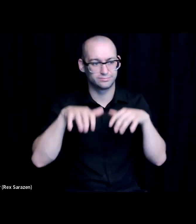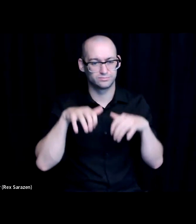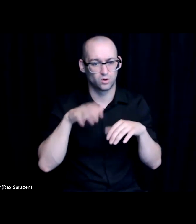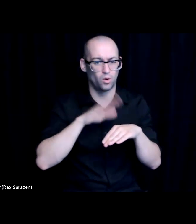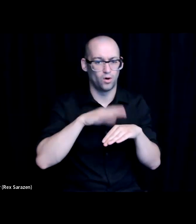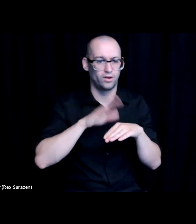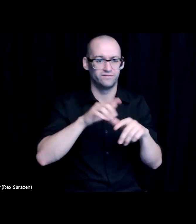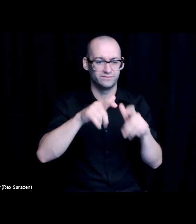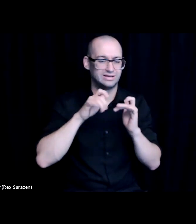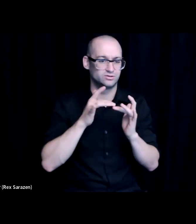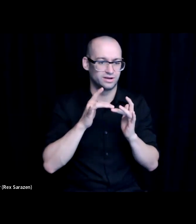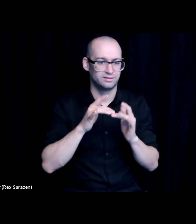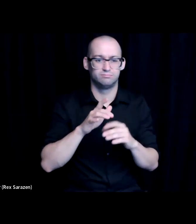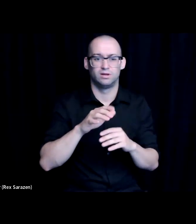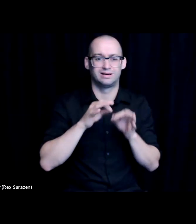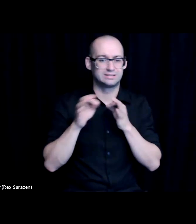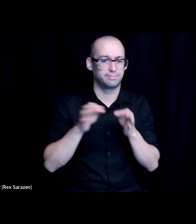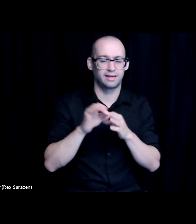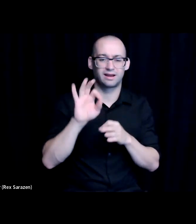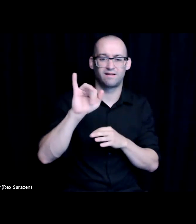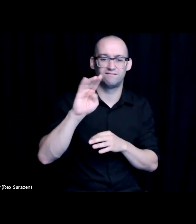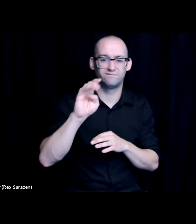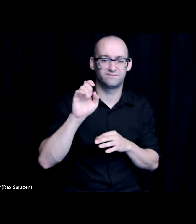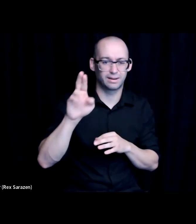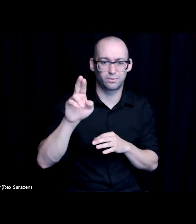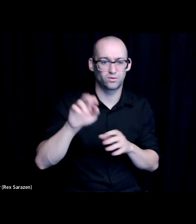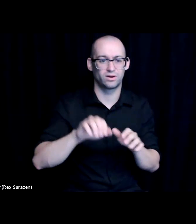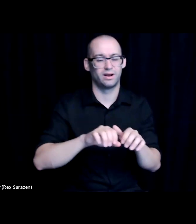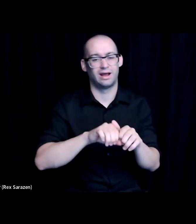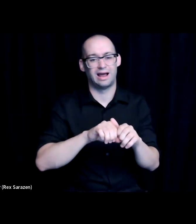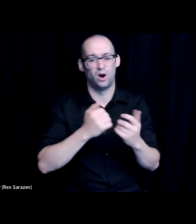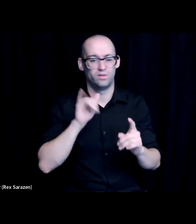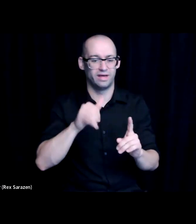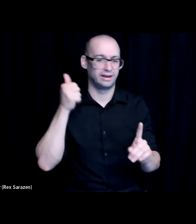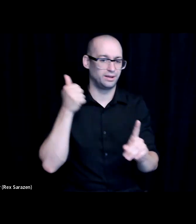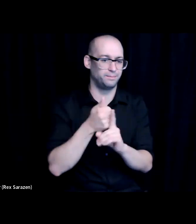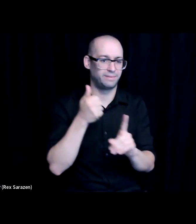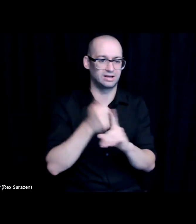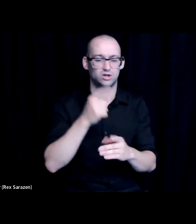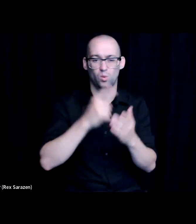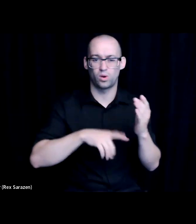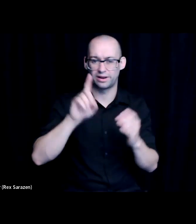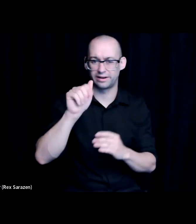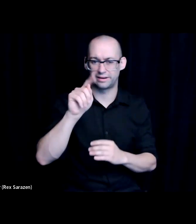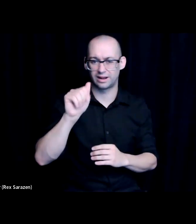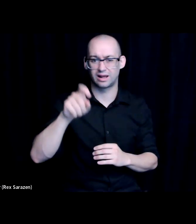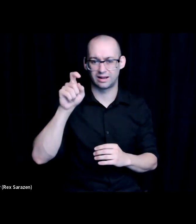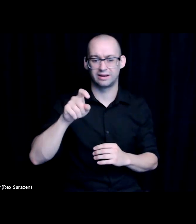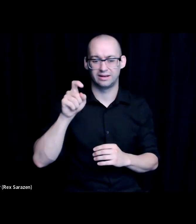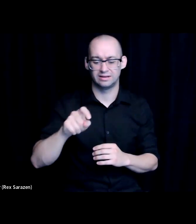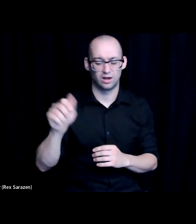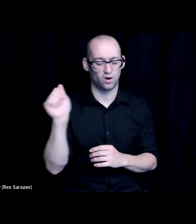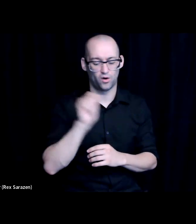from holding fiber to how does broadband impact healthcare, what does the data say, what data do we need, all of that, but